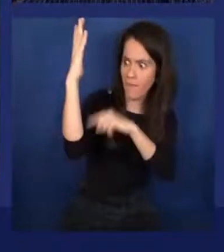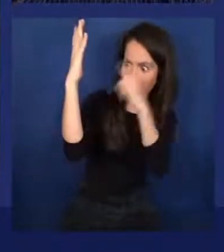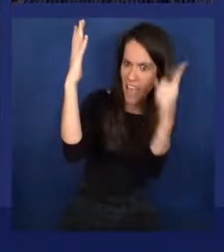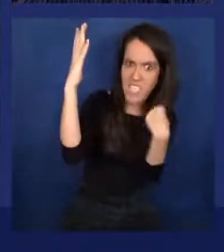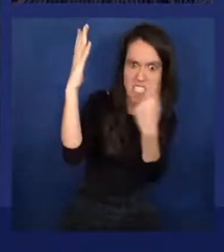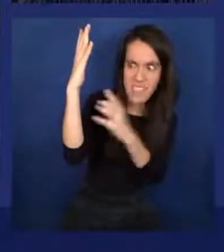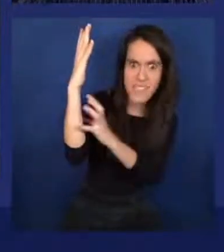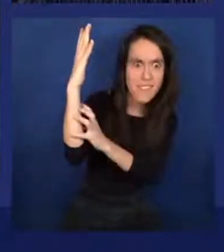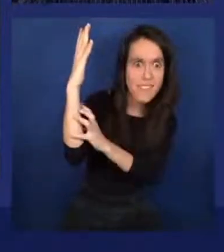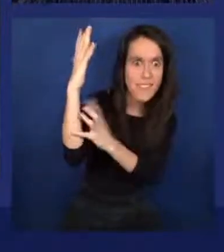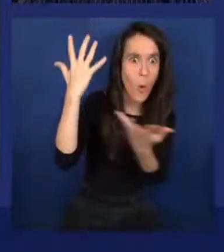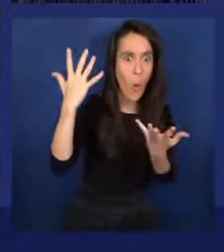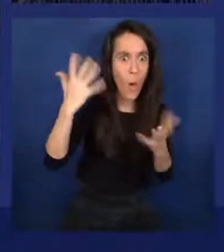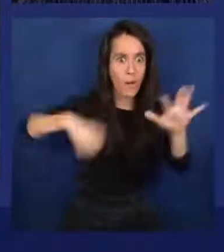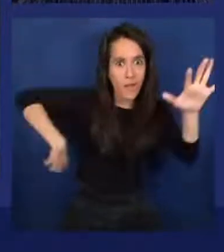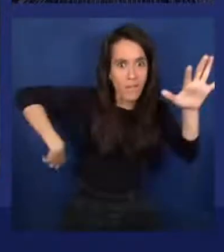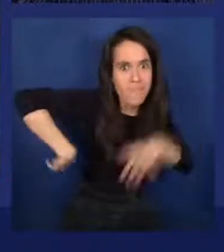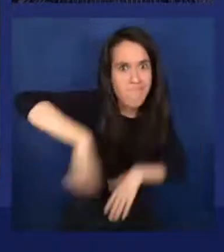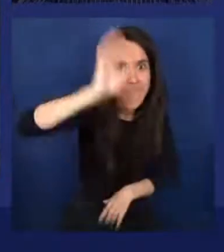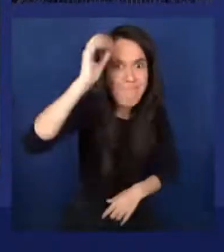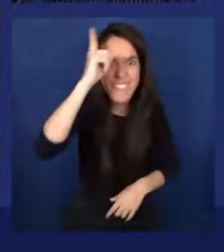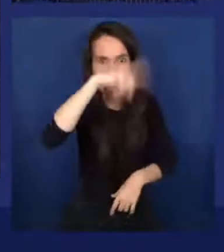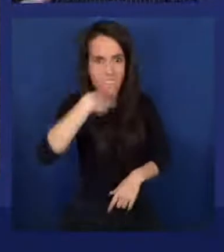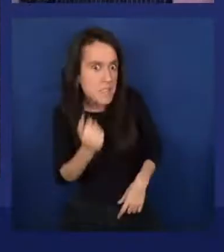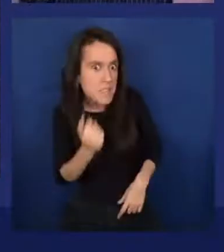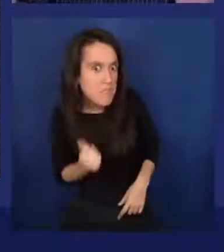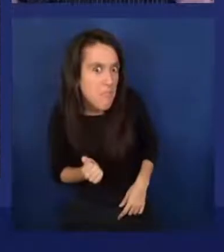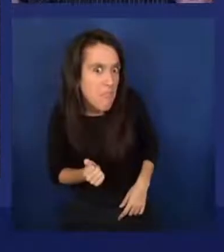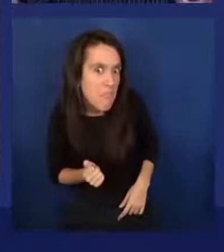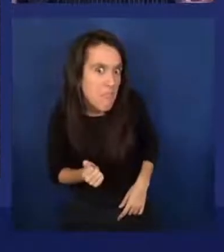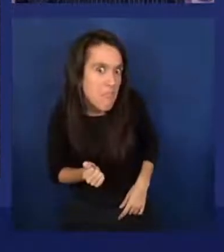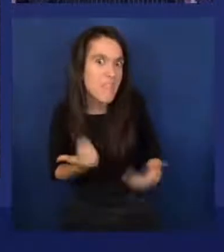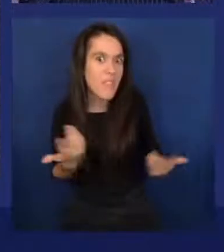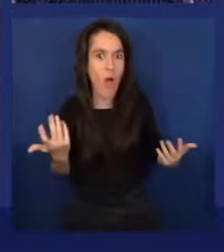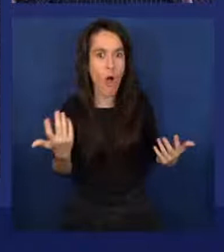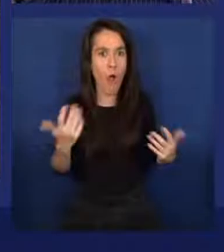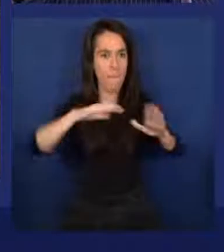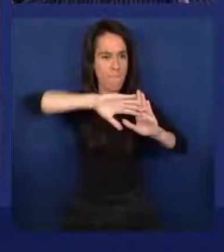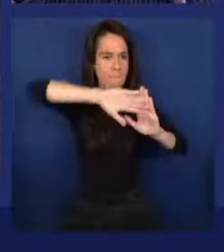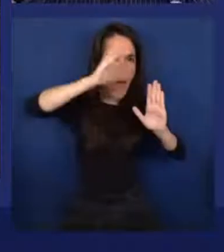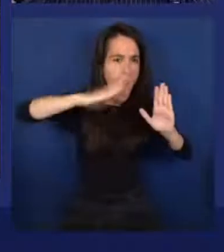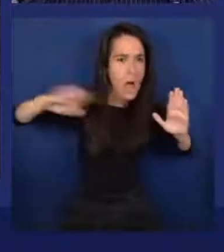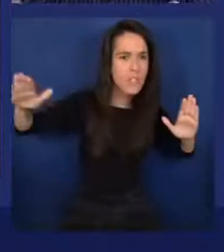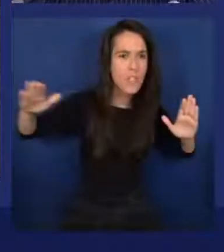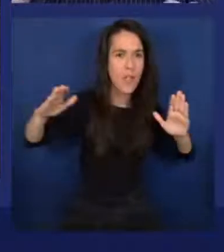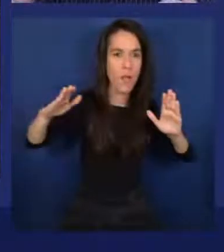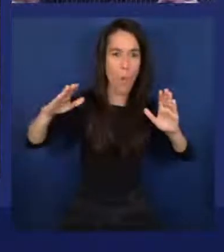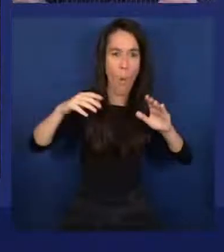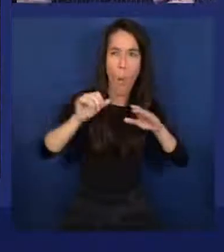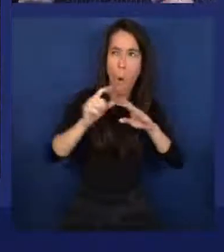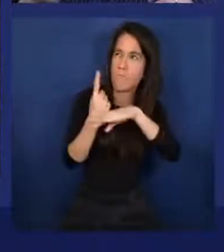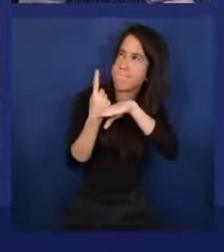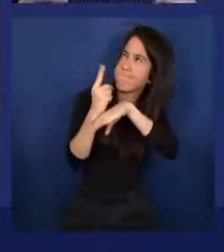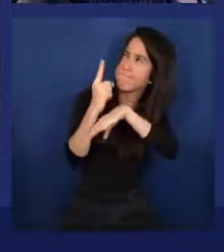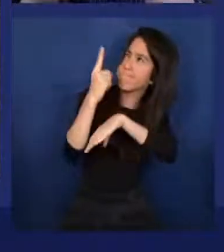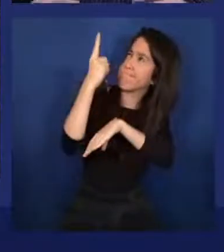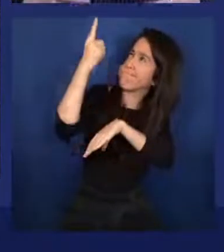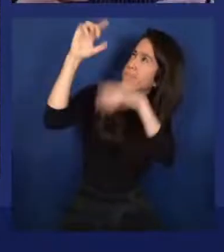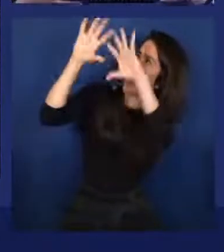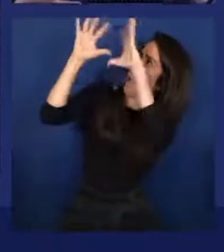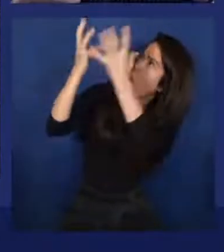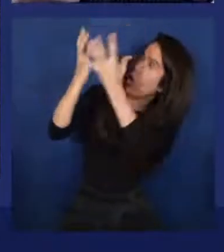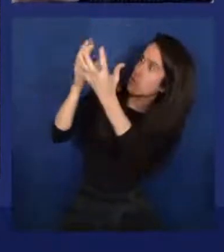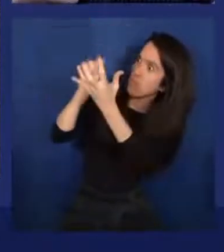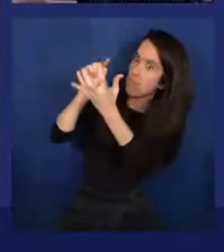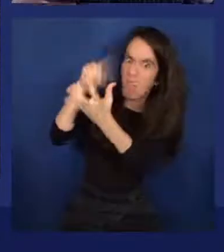sporting equipment. They even see them in mountains on Mars. So we are